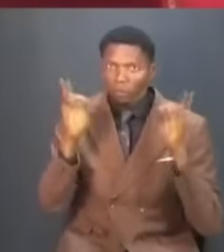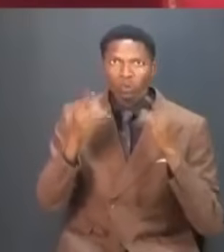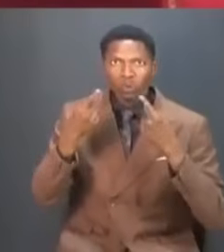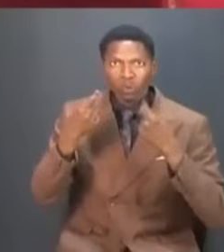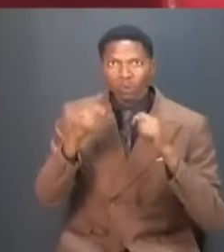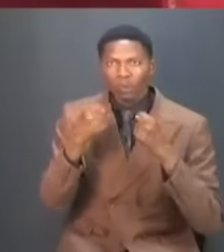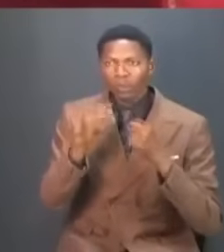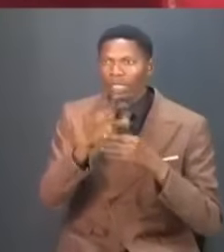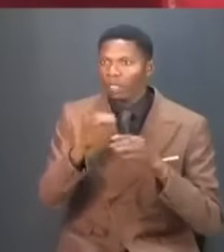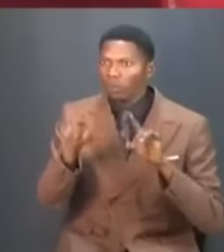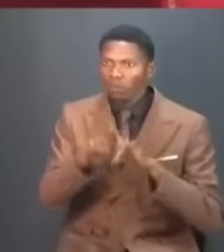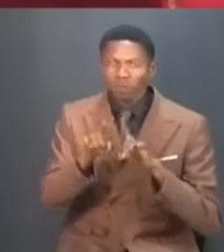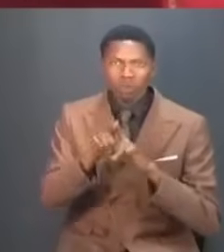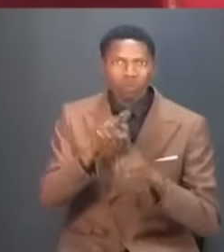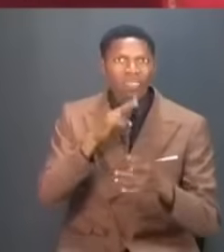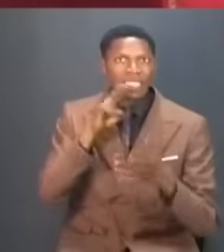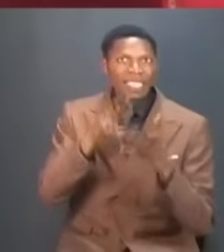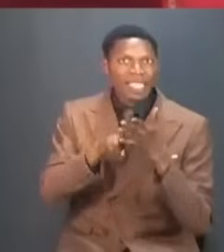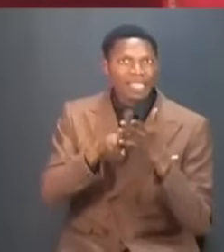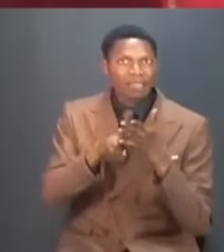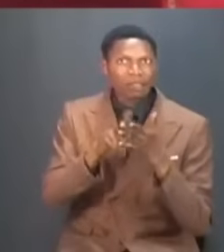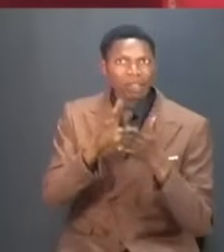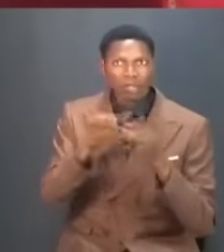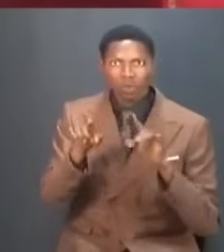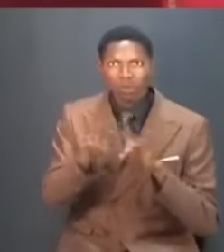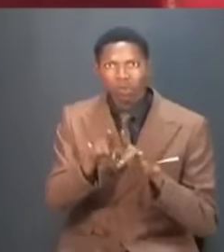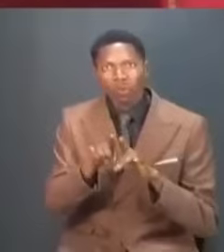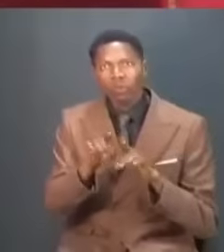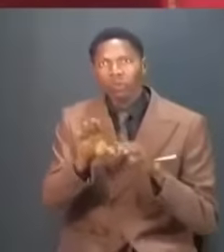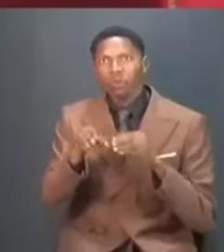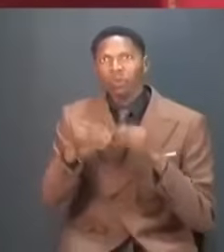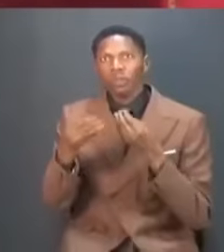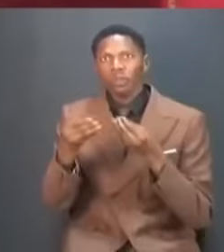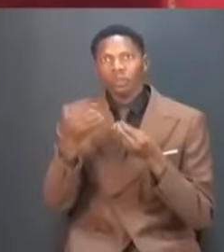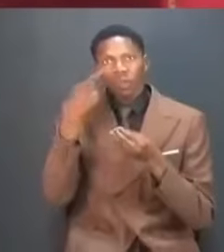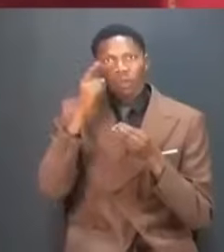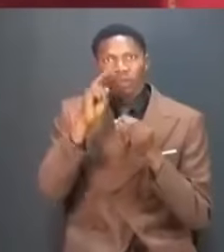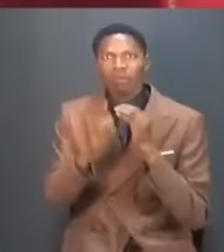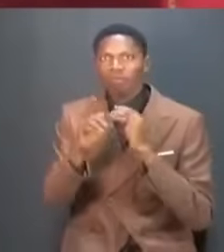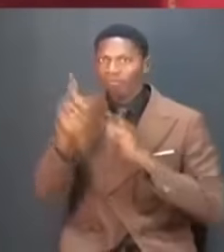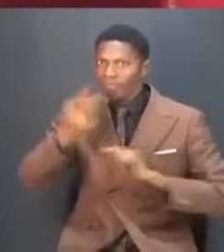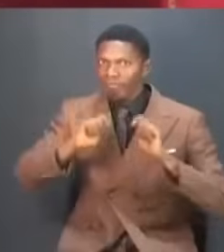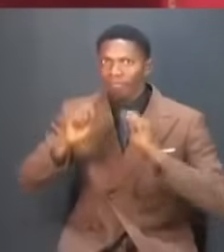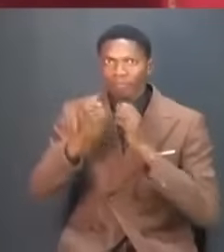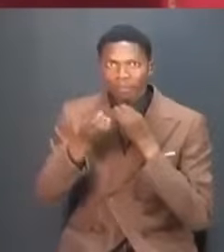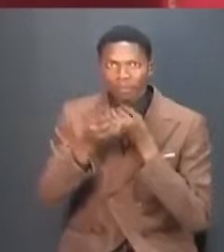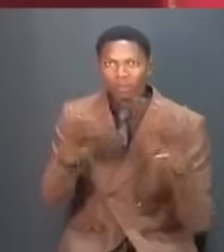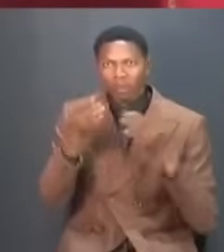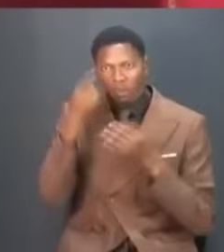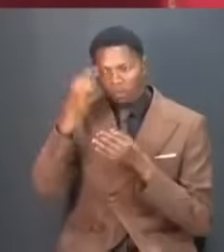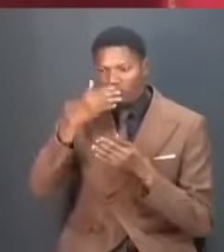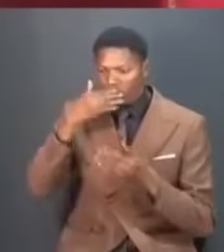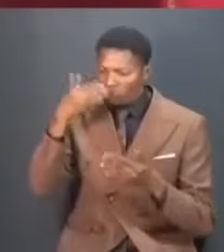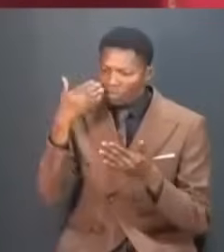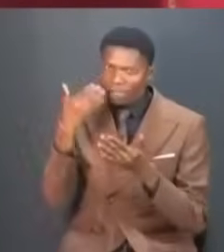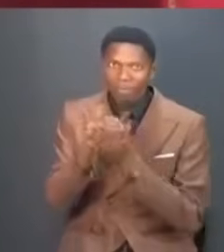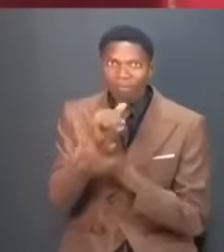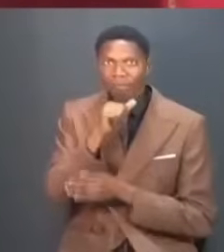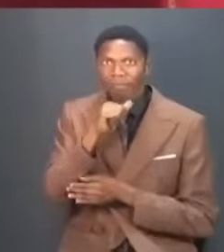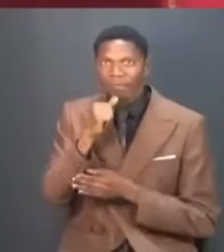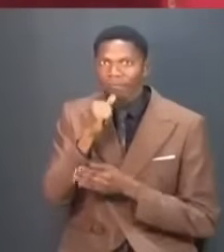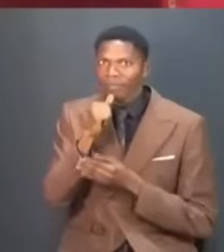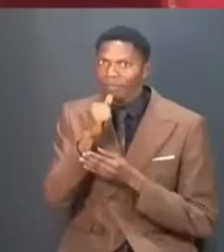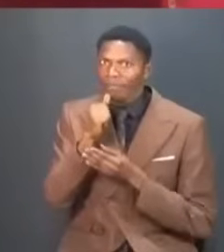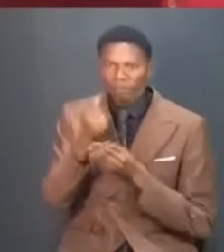verification fields, and provision of technical information on good agricultural practices to